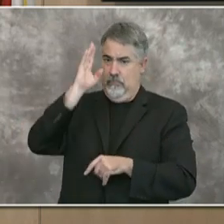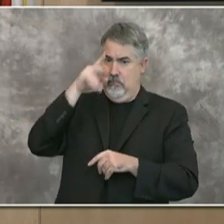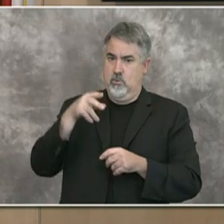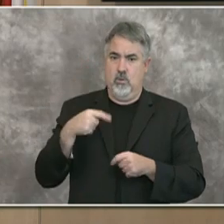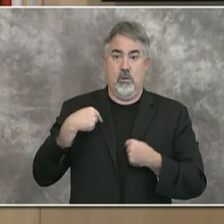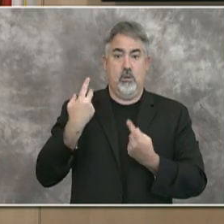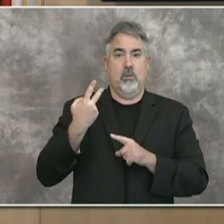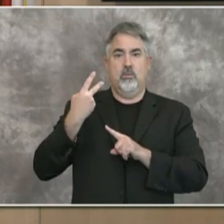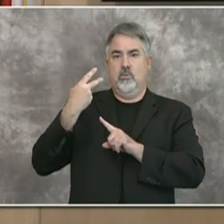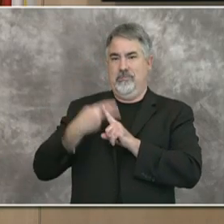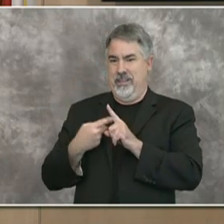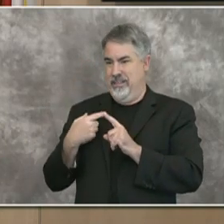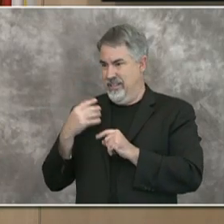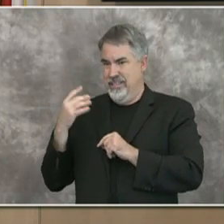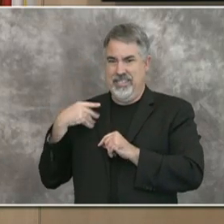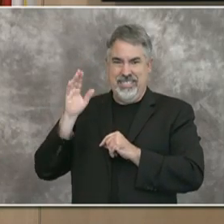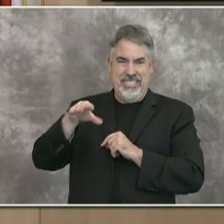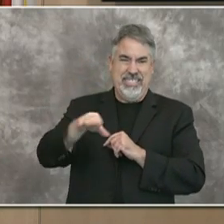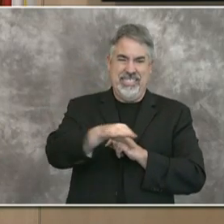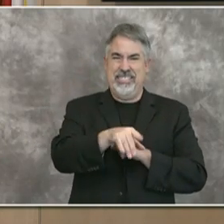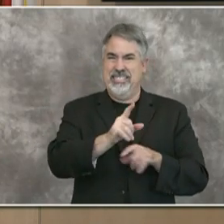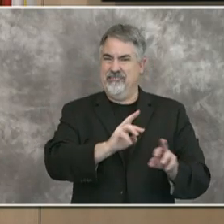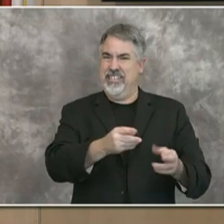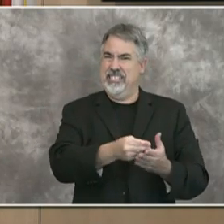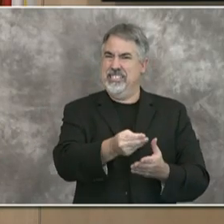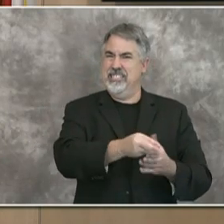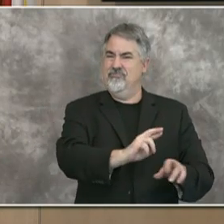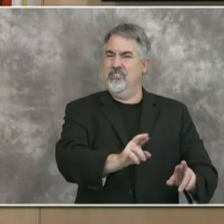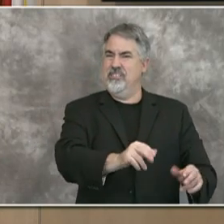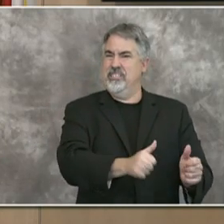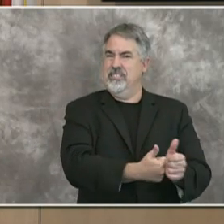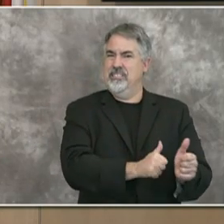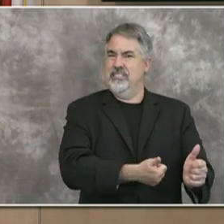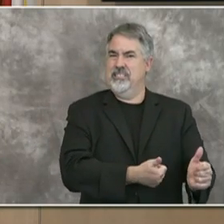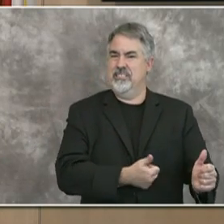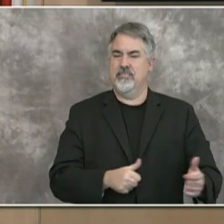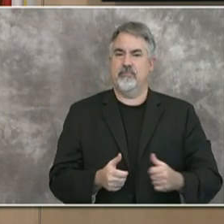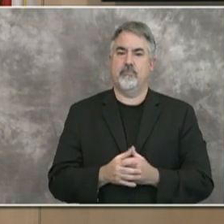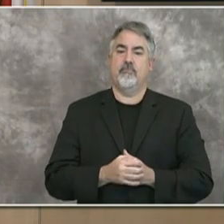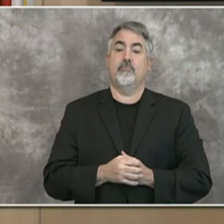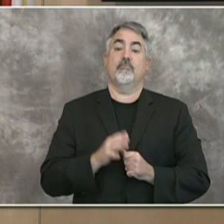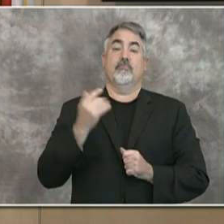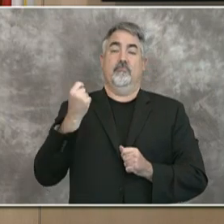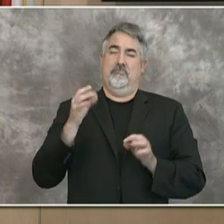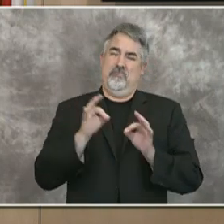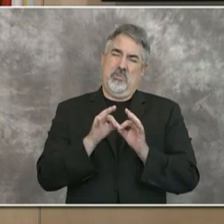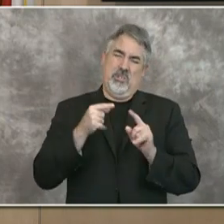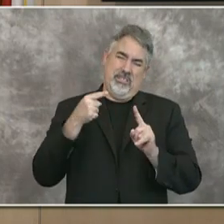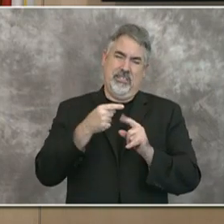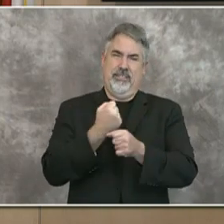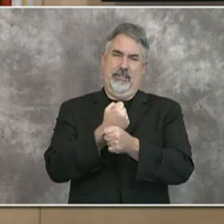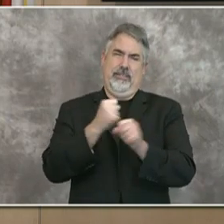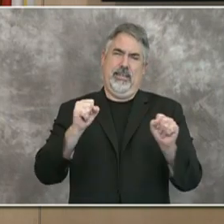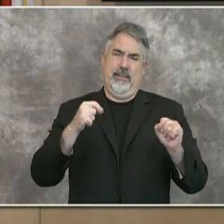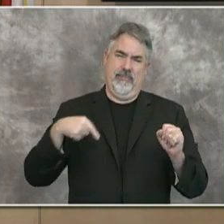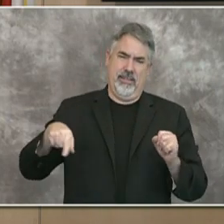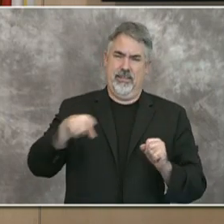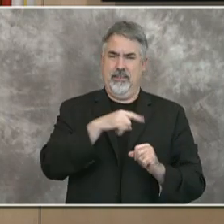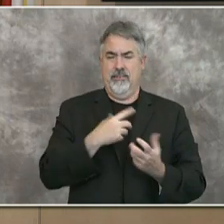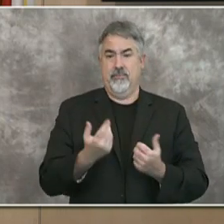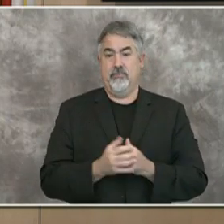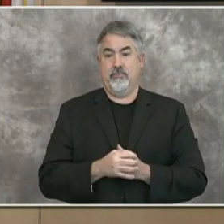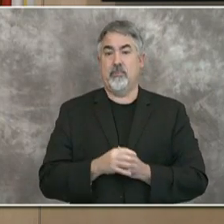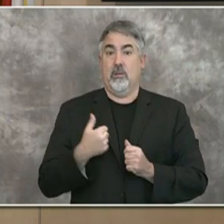piece of planning that needs to happen. It is included in our safety protocol, and we would encourage everyone out there to do their